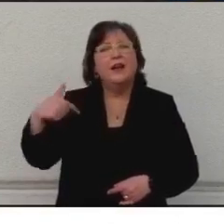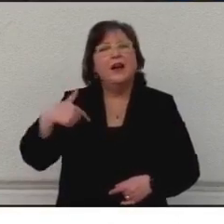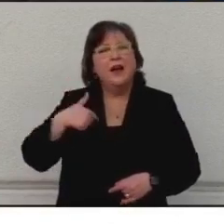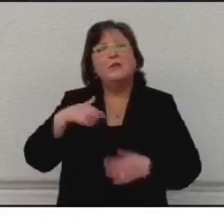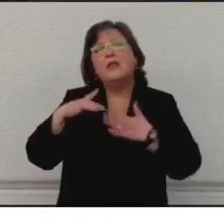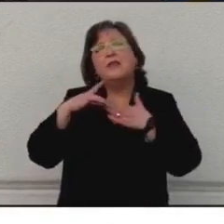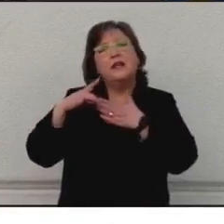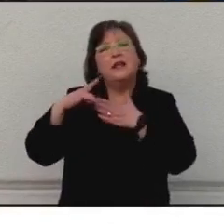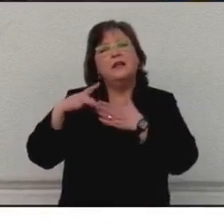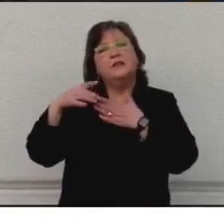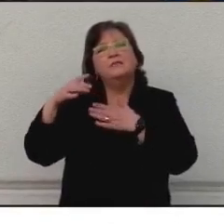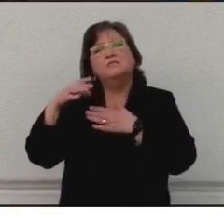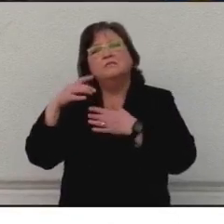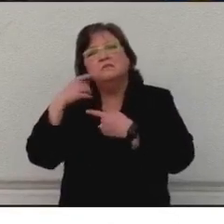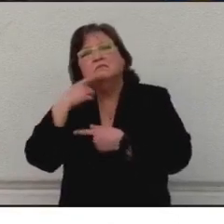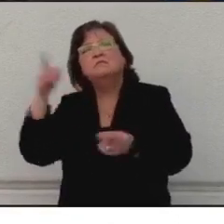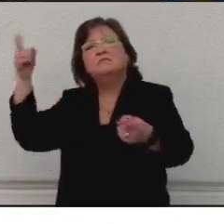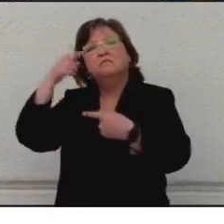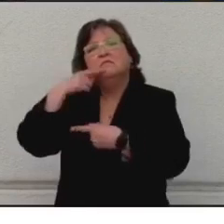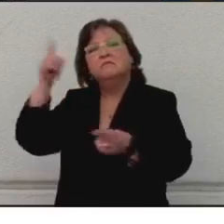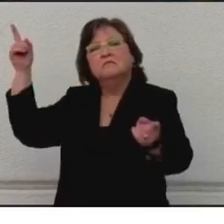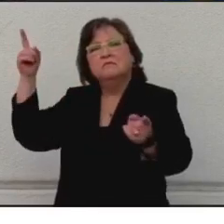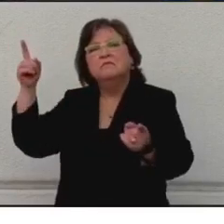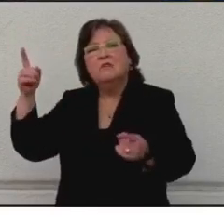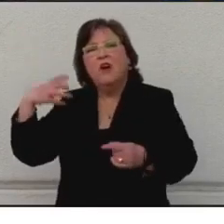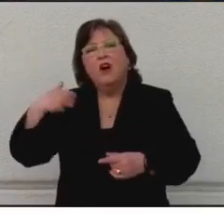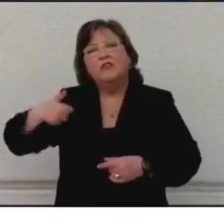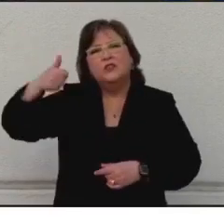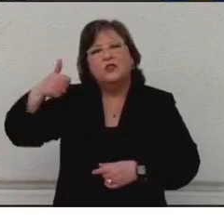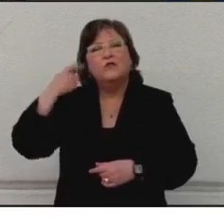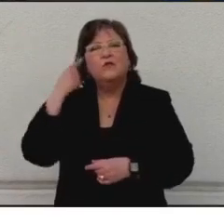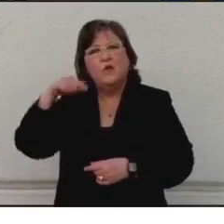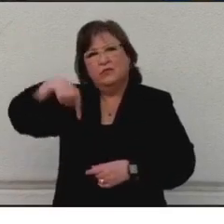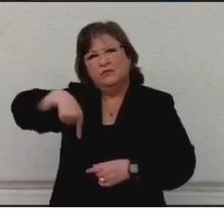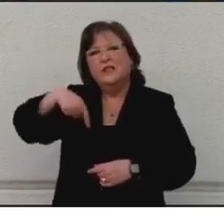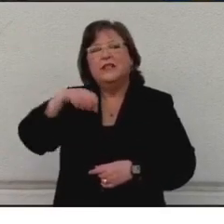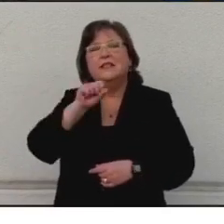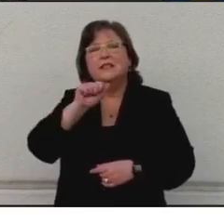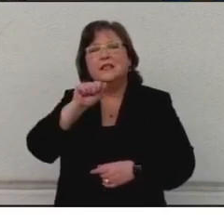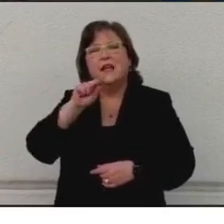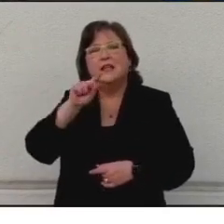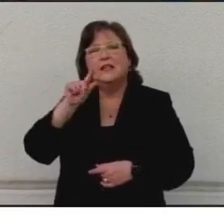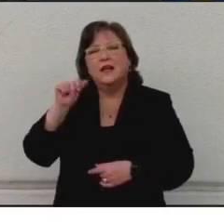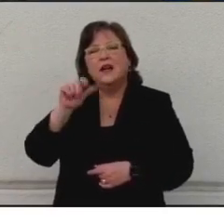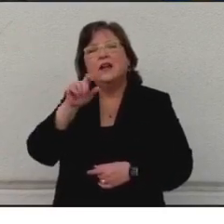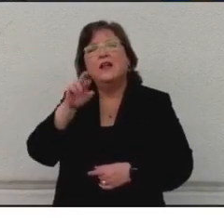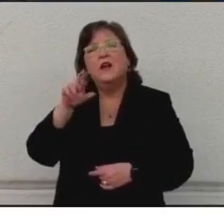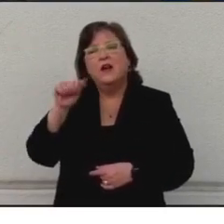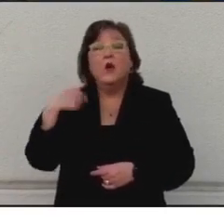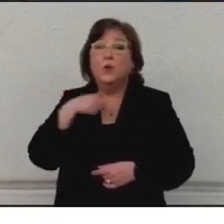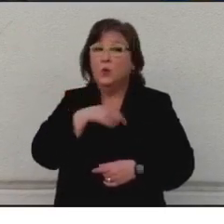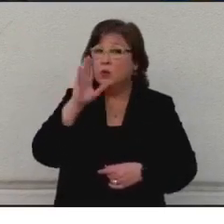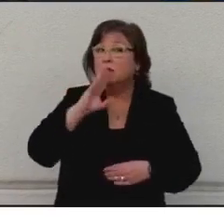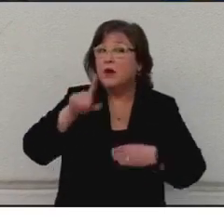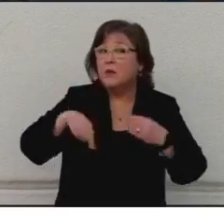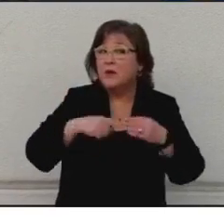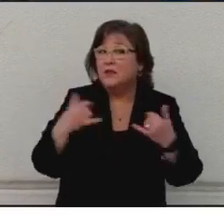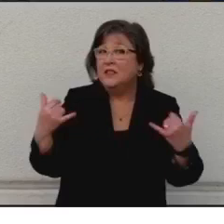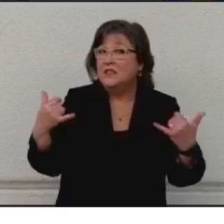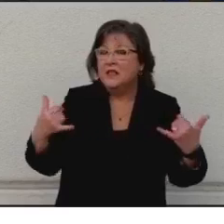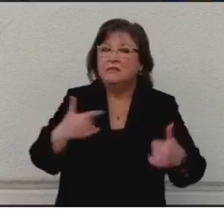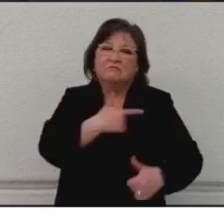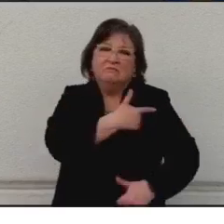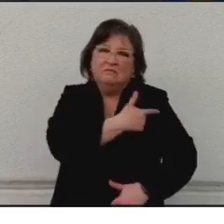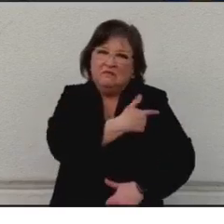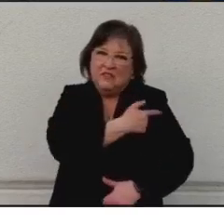Clara. Today, we'll be providing an update regarding vaccine distribution in Santa Clara County. We'll be joined by the following